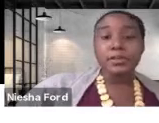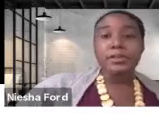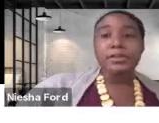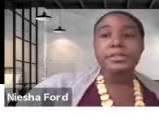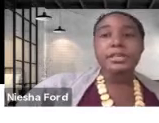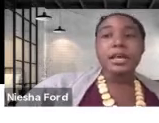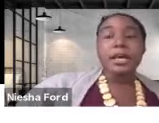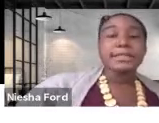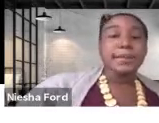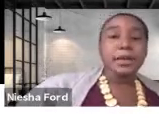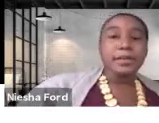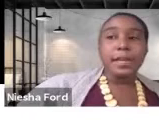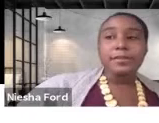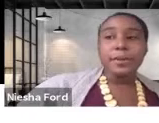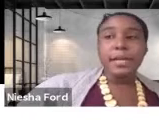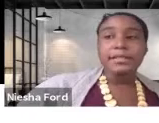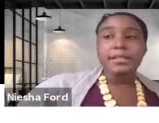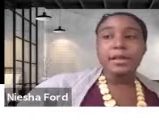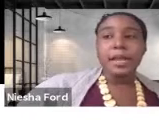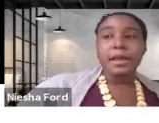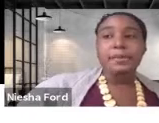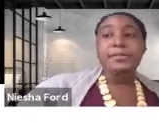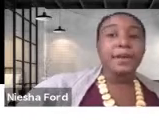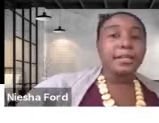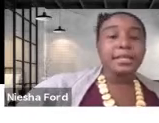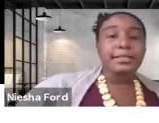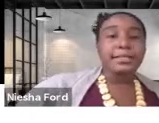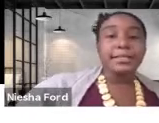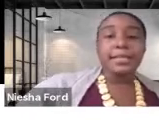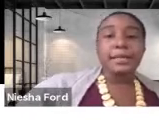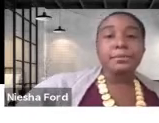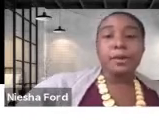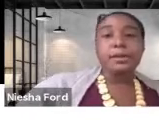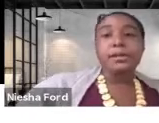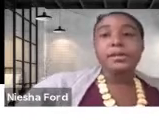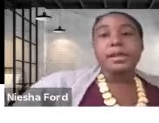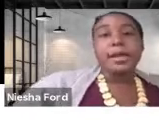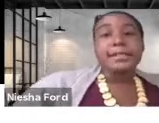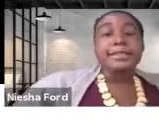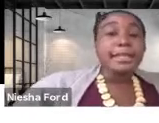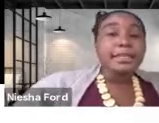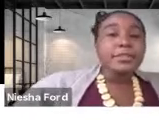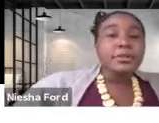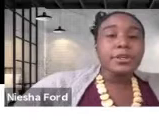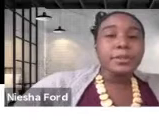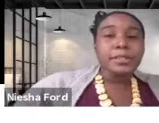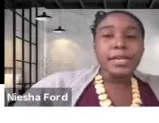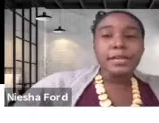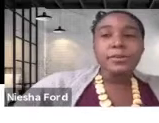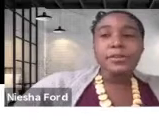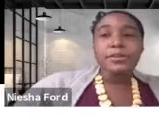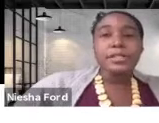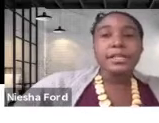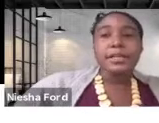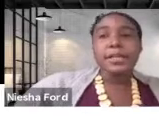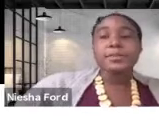current users, skimming online threads to find key insights and more. Second is to interpret the data